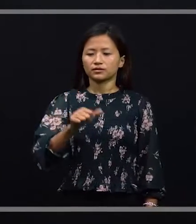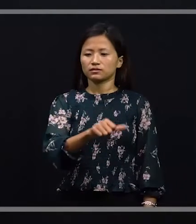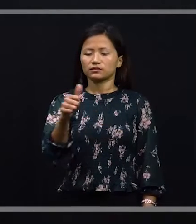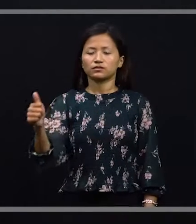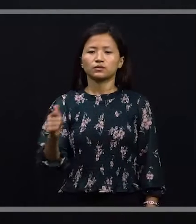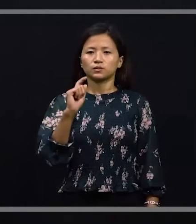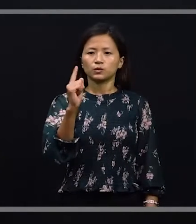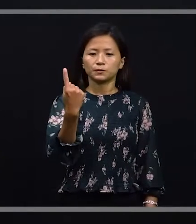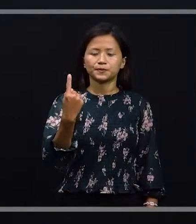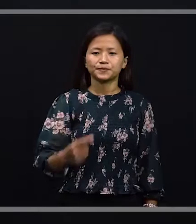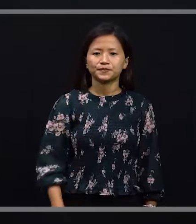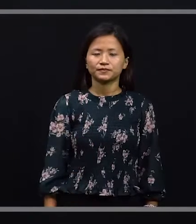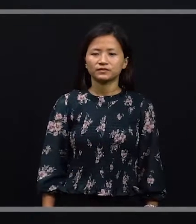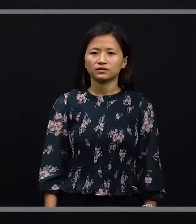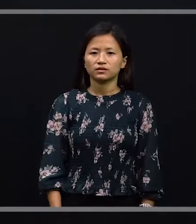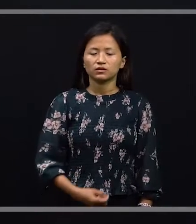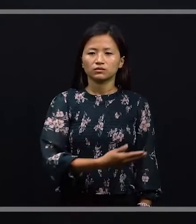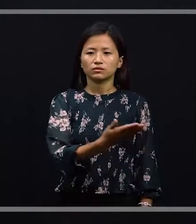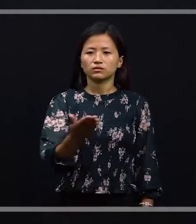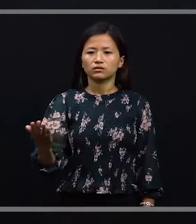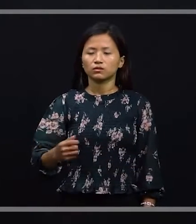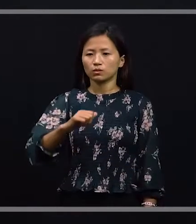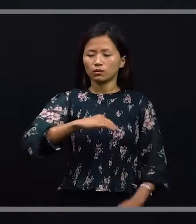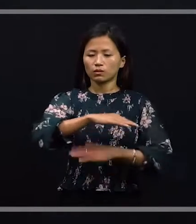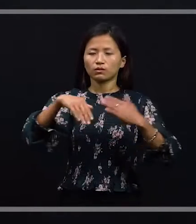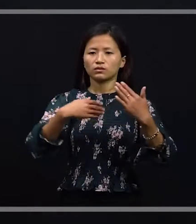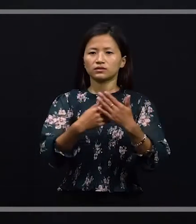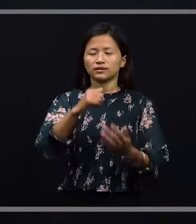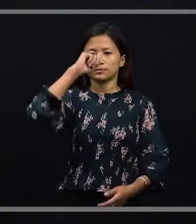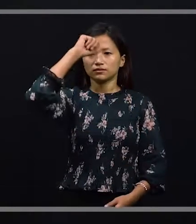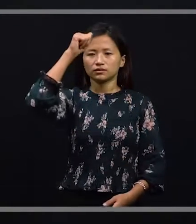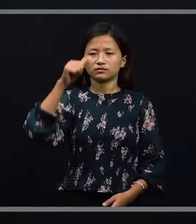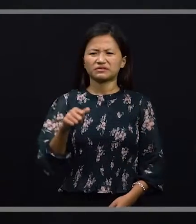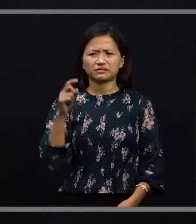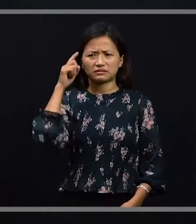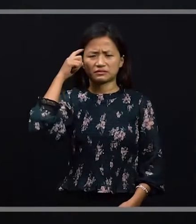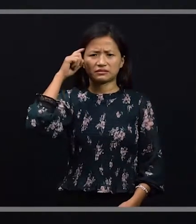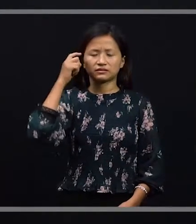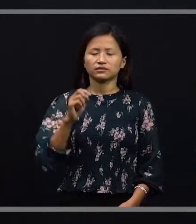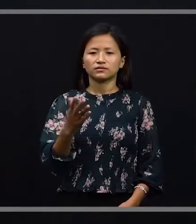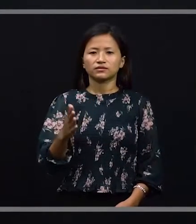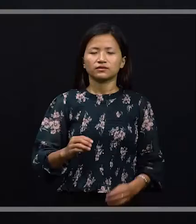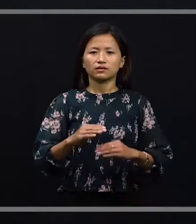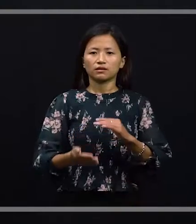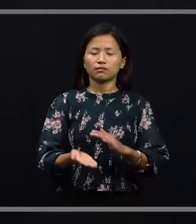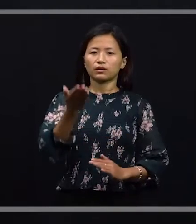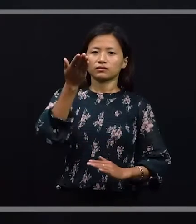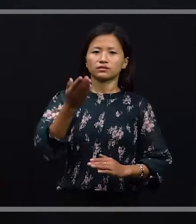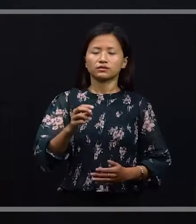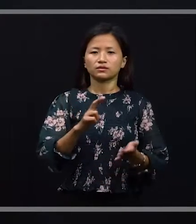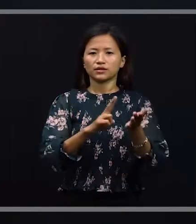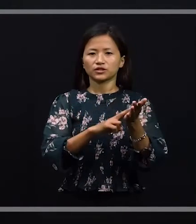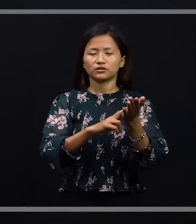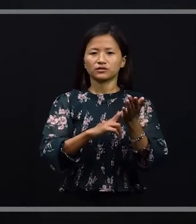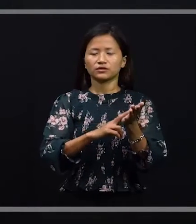them were termed as the Dalits, and these people had to go through so much. They have to go through a lot of sufferings and